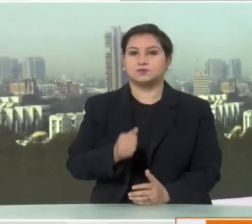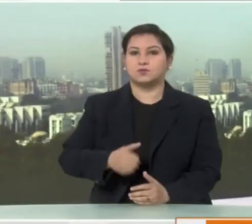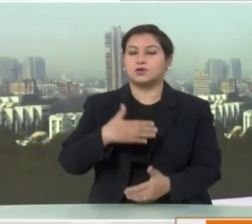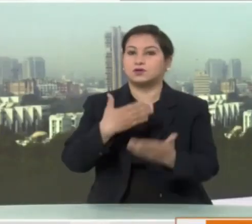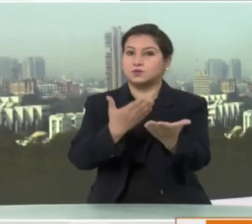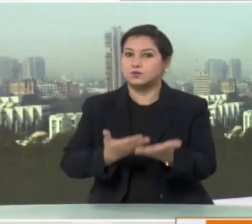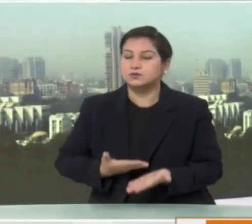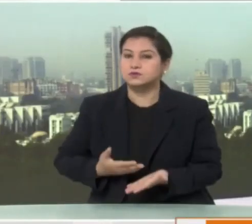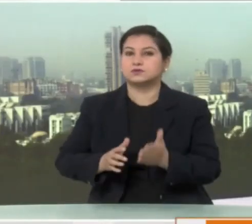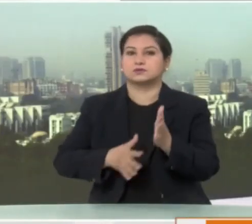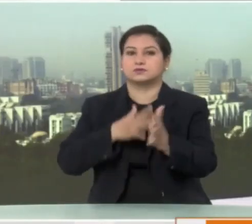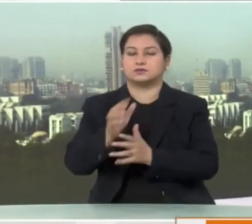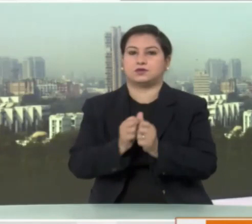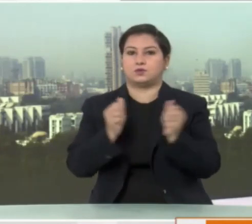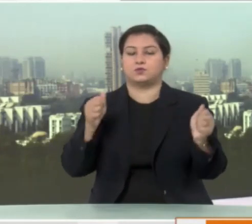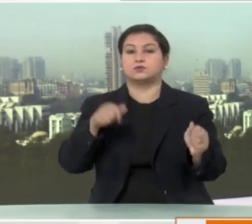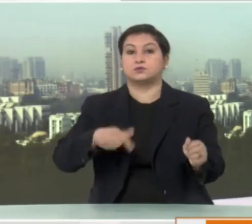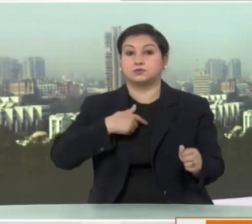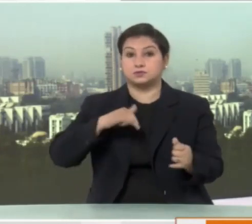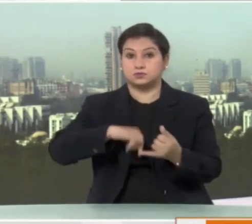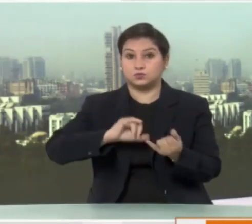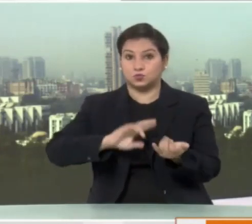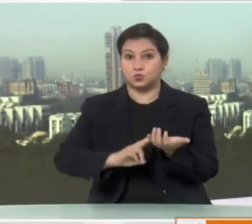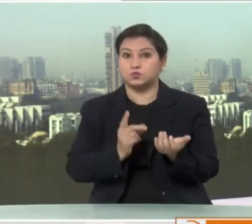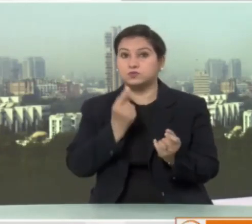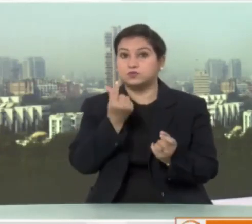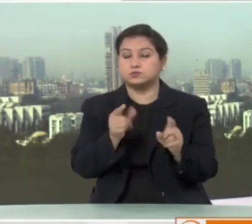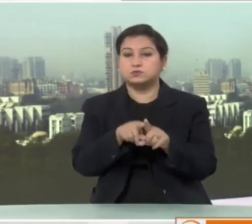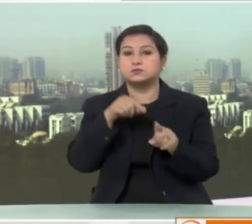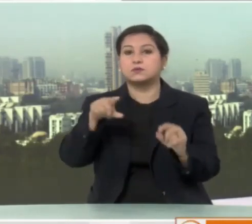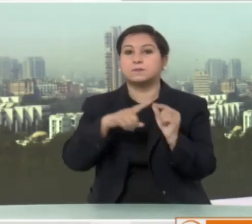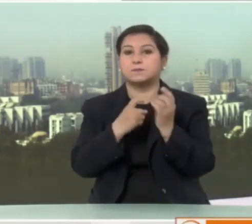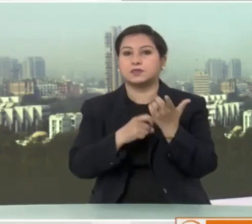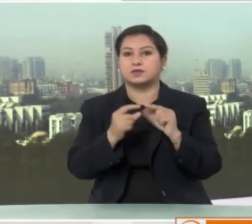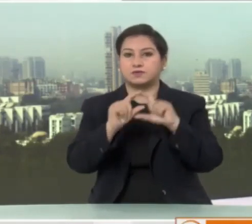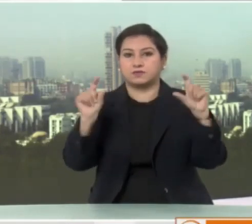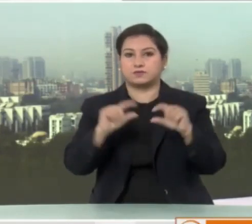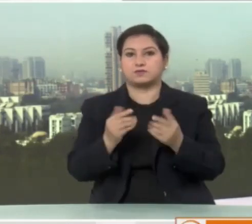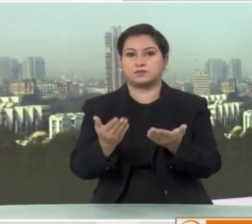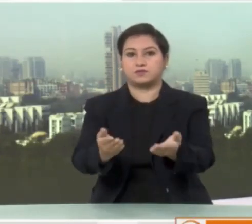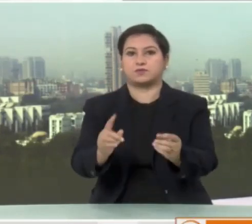Good morning. You're watching News for Hearing-Impaired. I'm Preeti. With me is Sonu. First, the headlines.